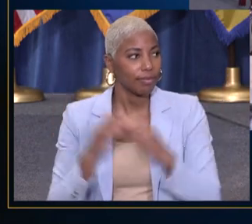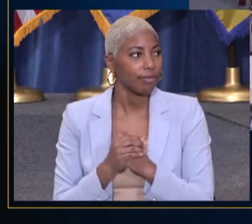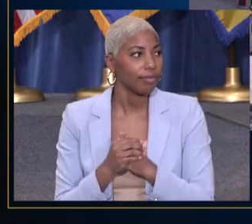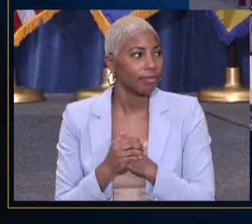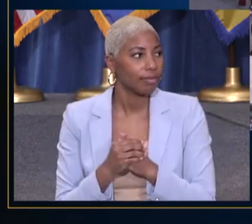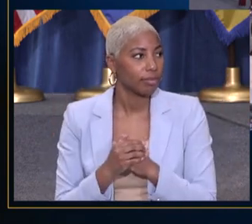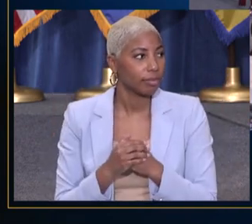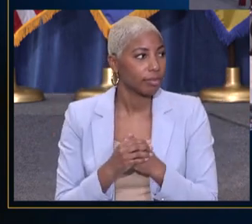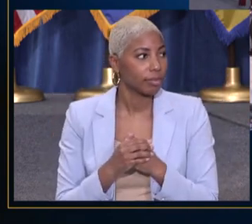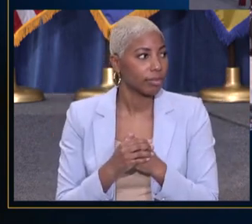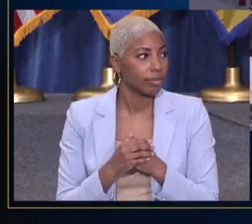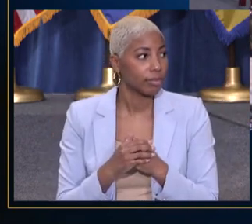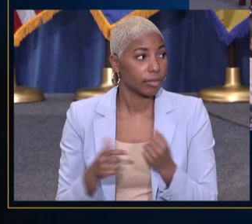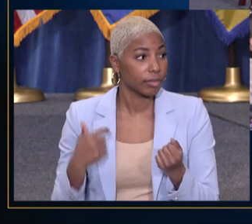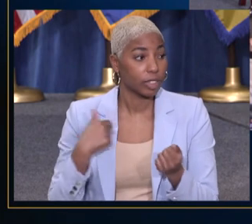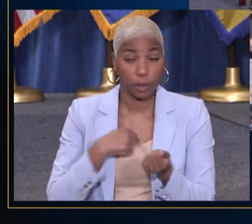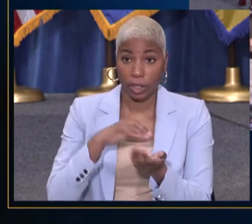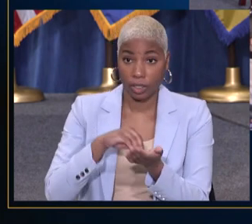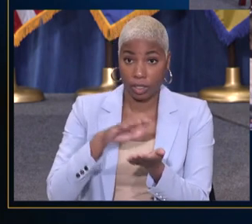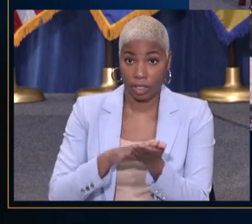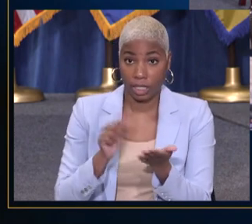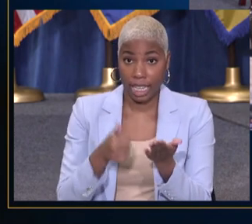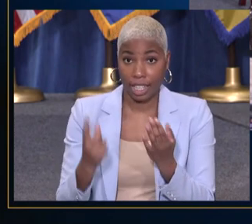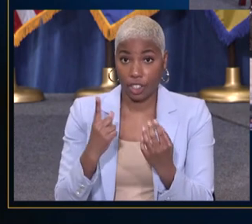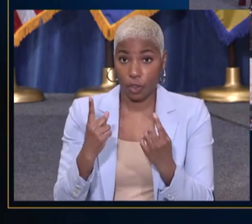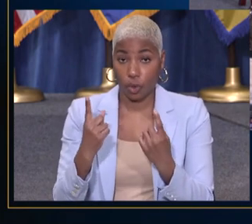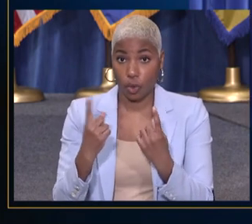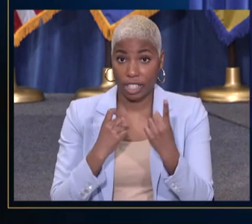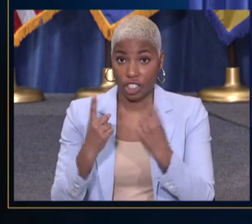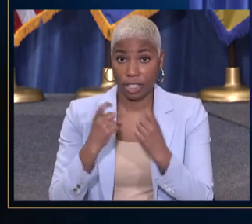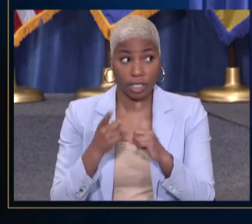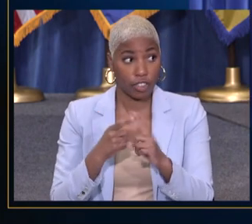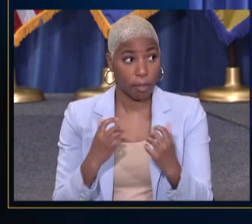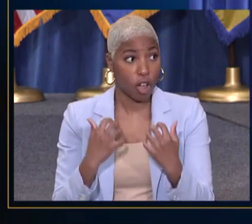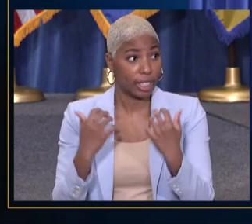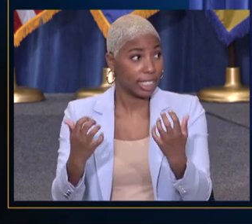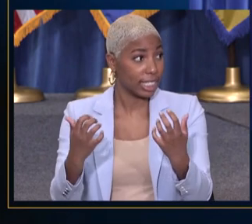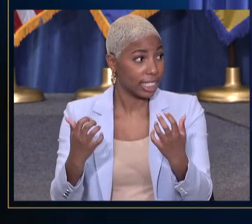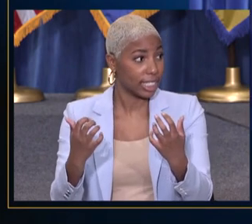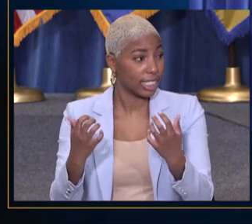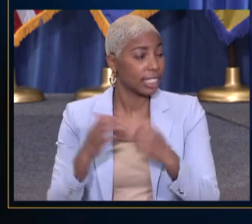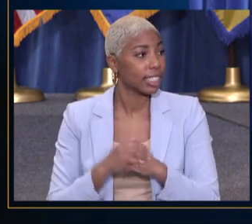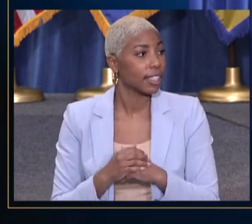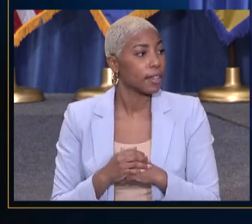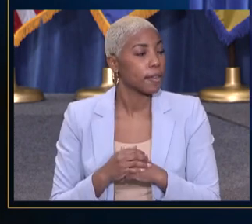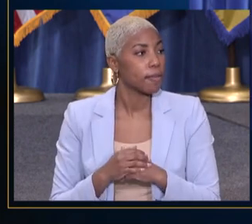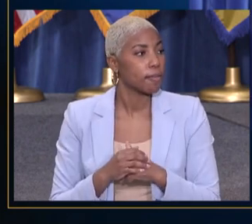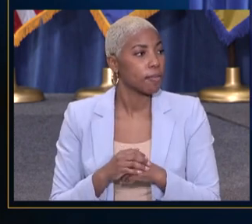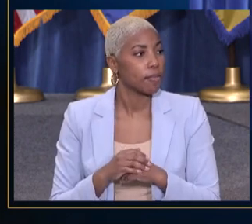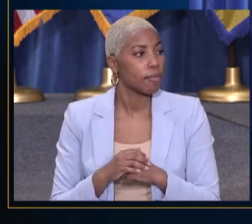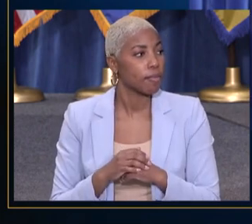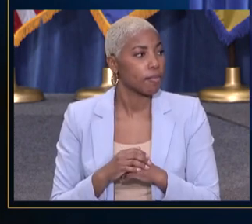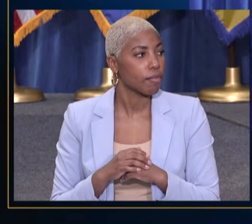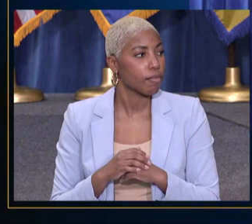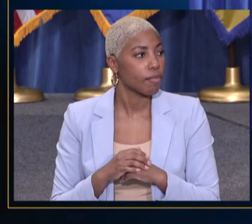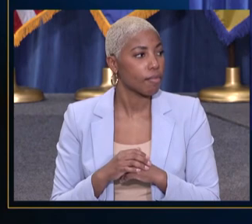If we can, did we write down any questions that we can? Okay, here we go.